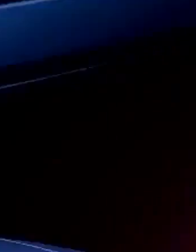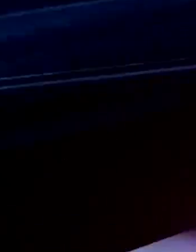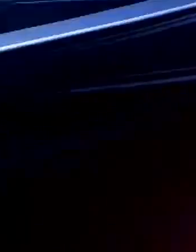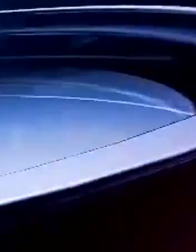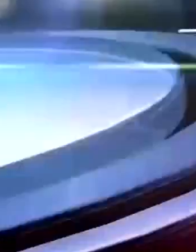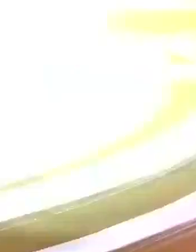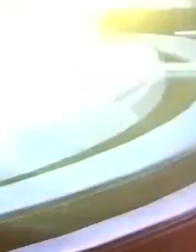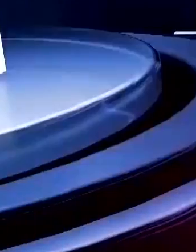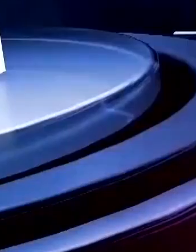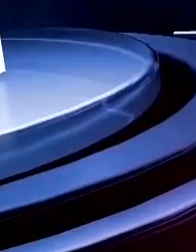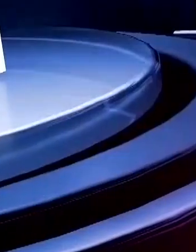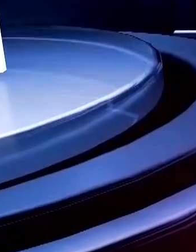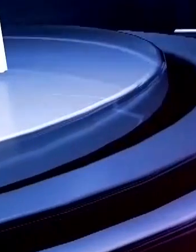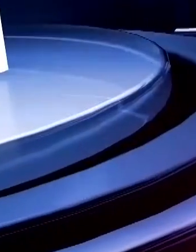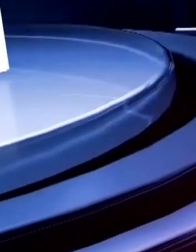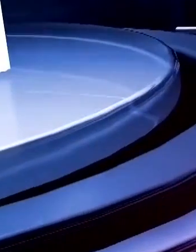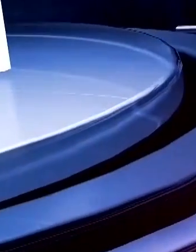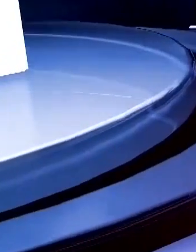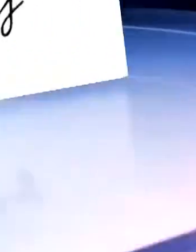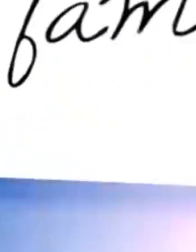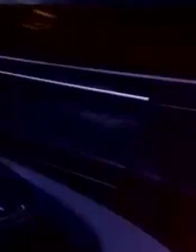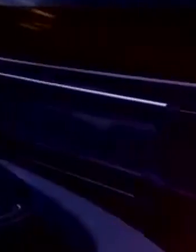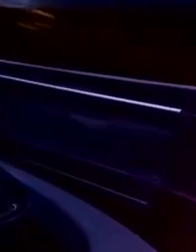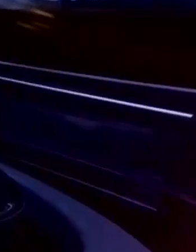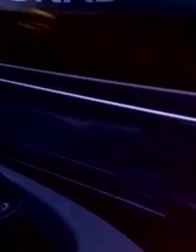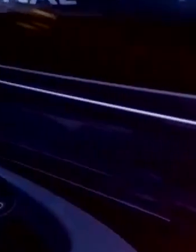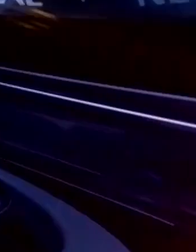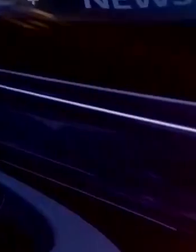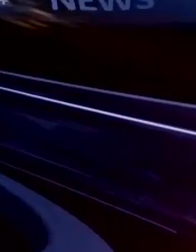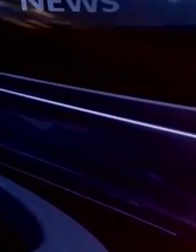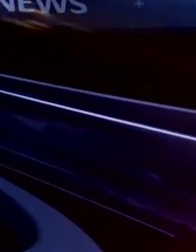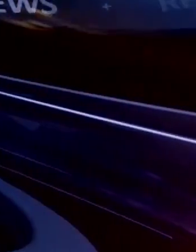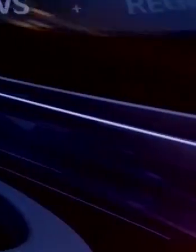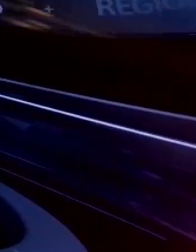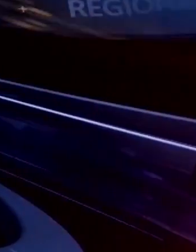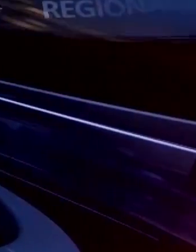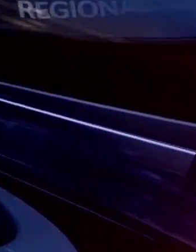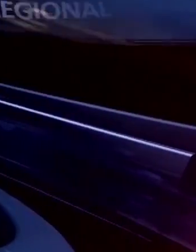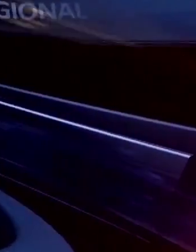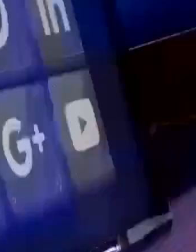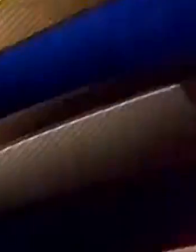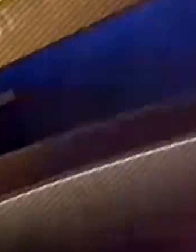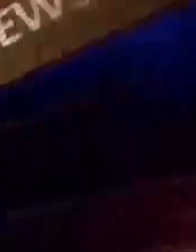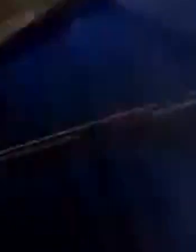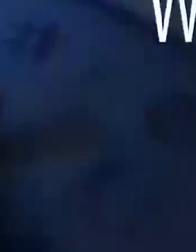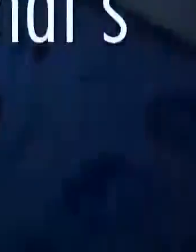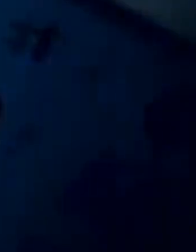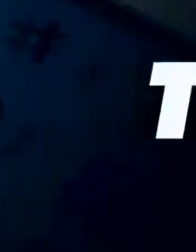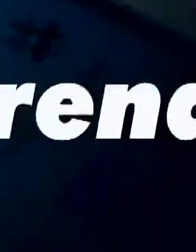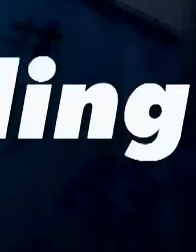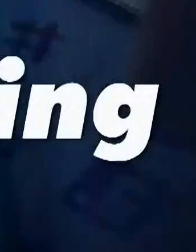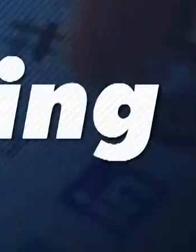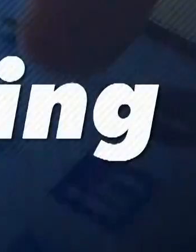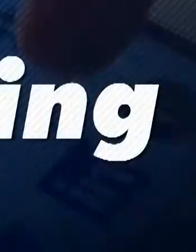What's Trending is brought to you by Trident Insurance. We treat you like family.